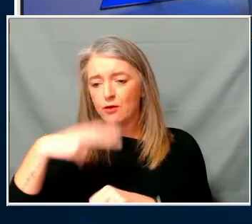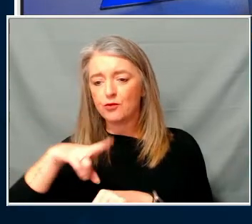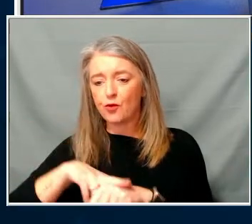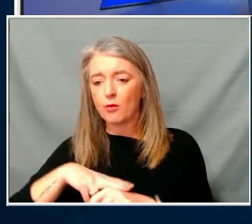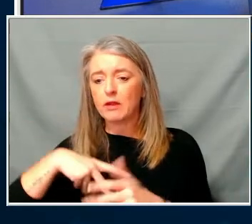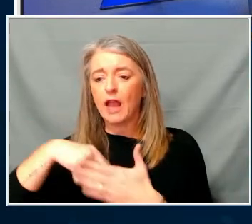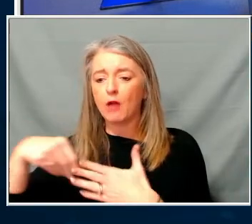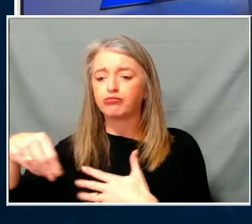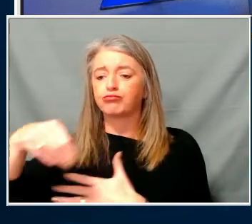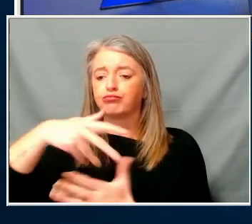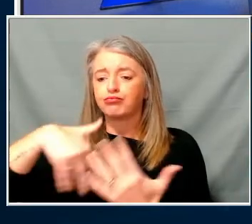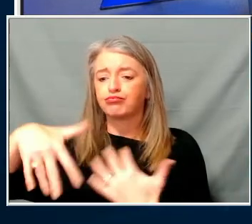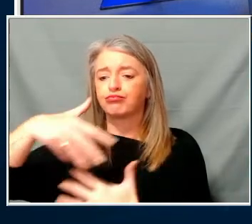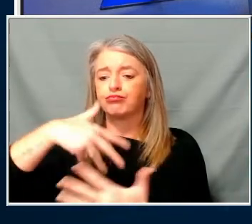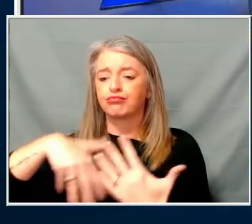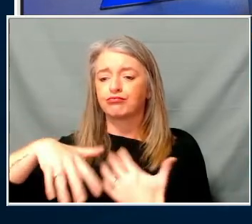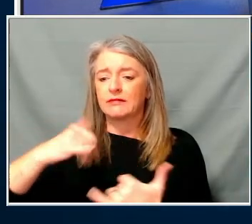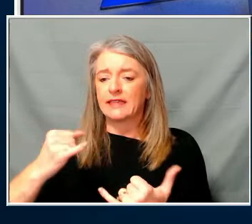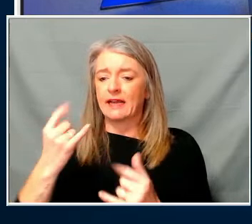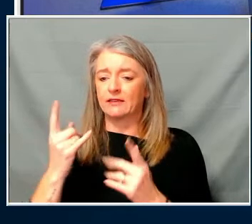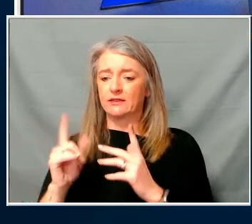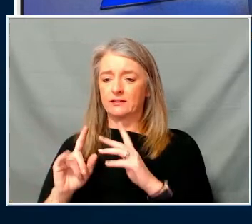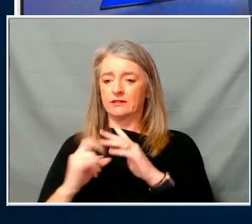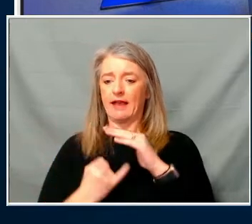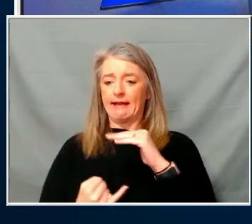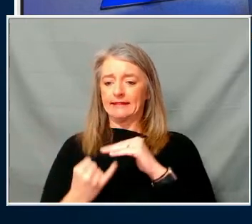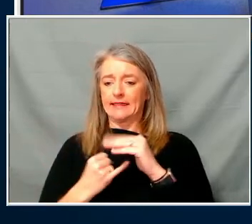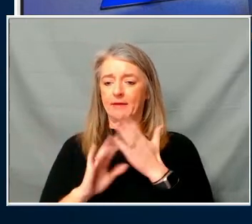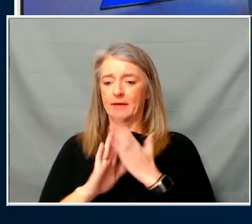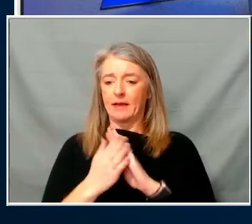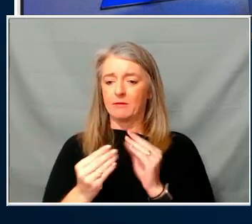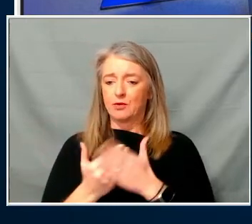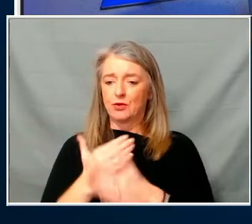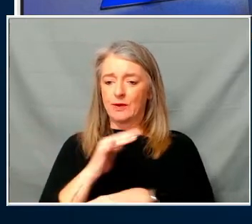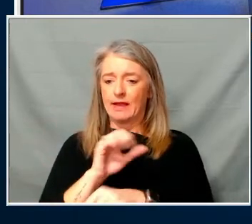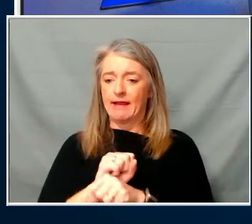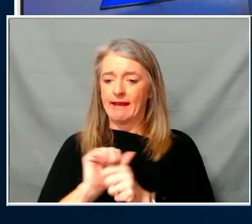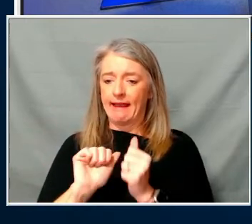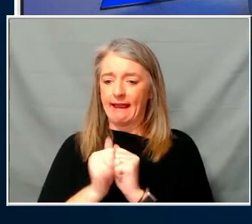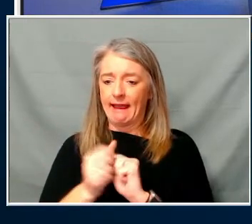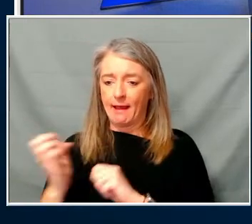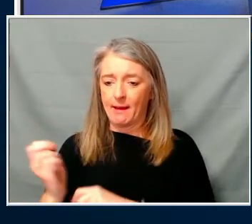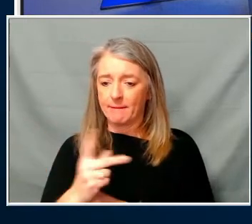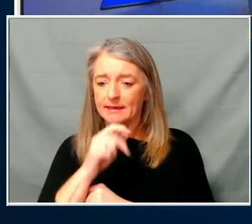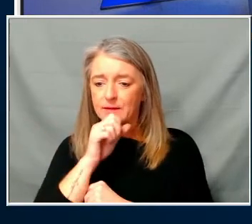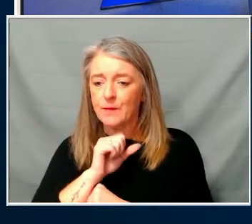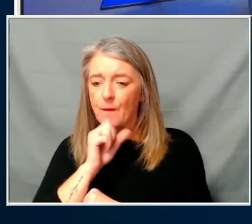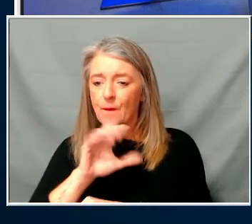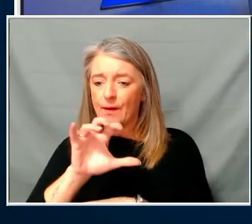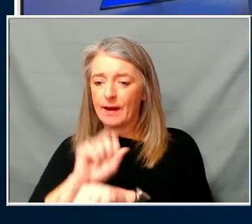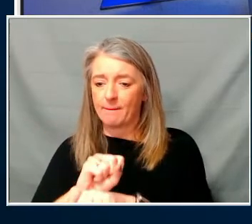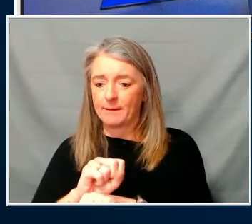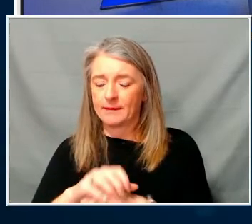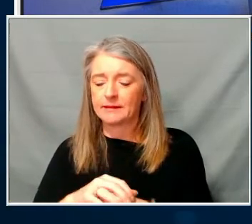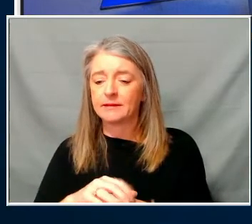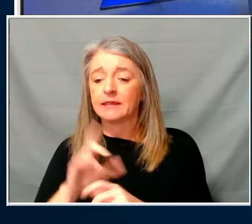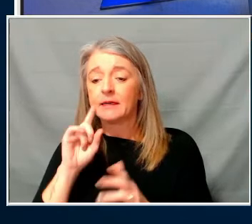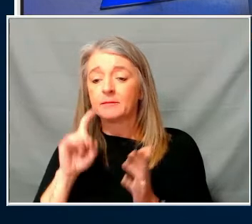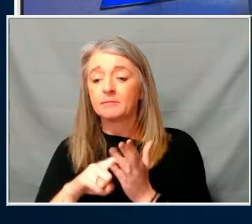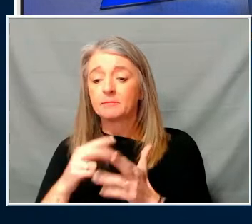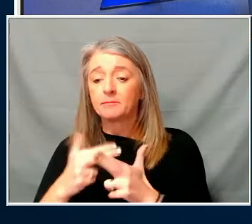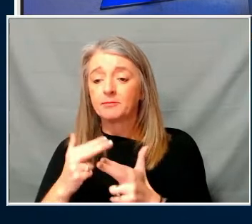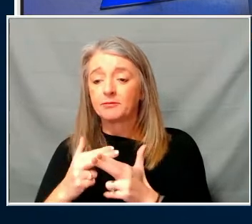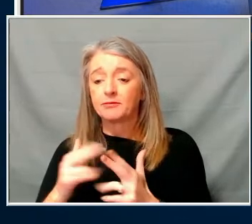about now turned being isolated into a new habit. So it's trying to figure out a way to get back to that old habit. I mentioned I want to talk about the